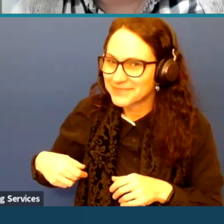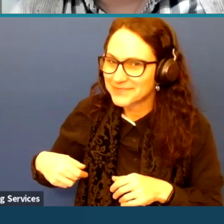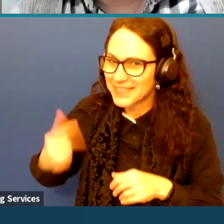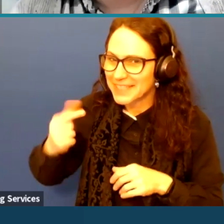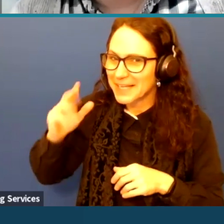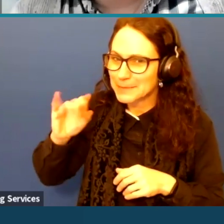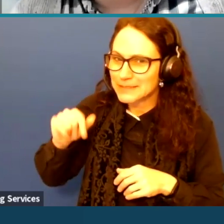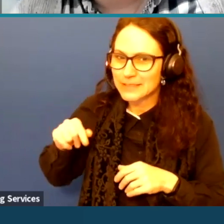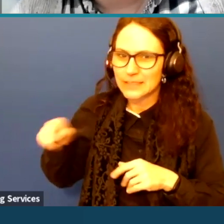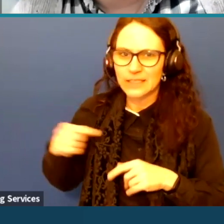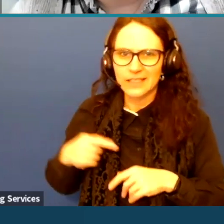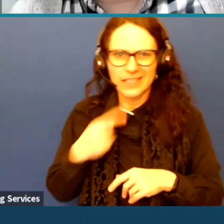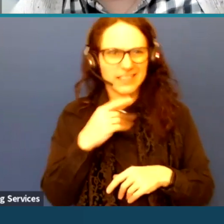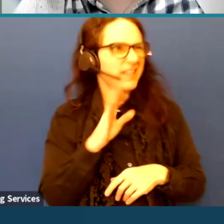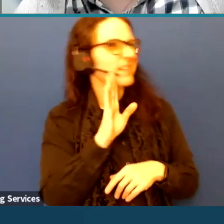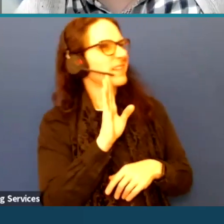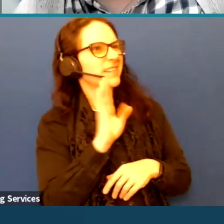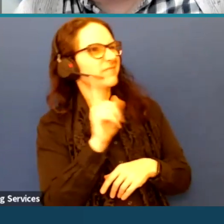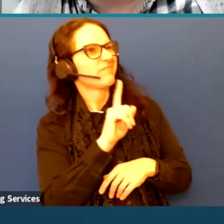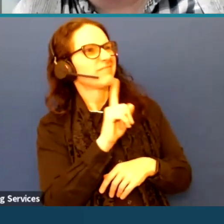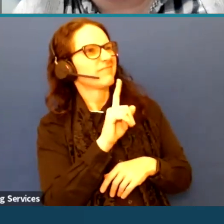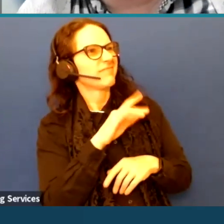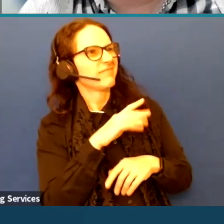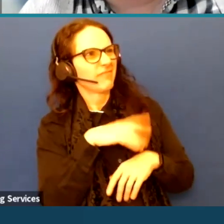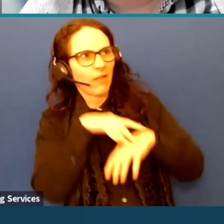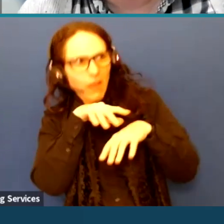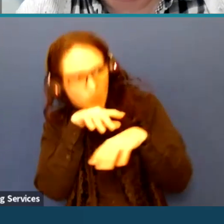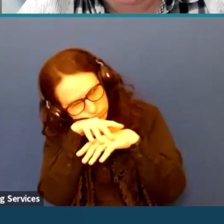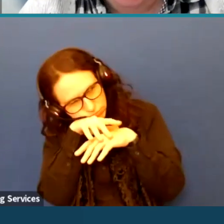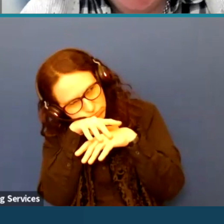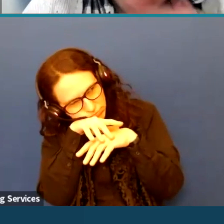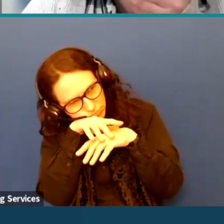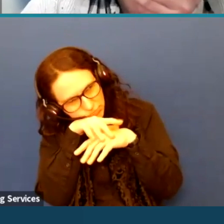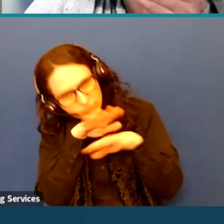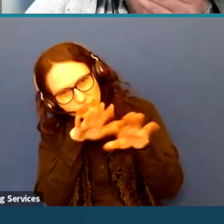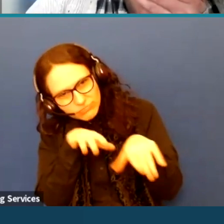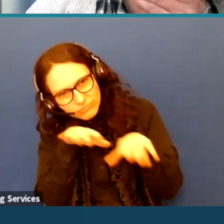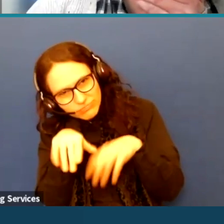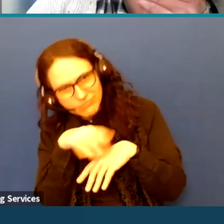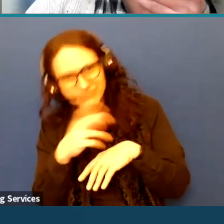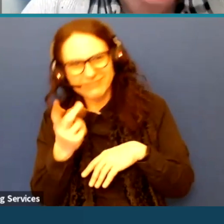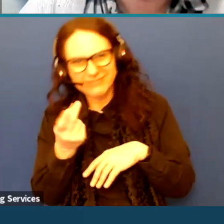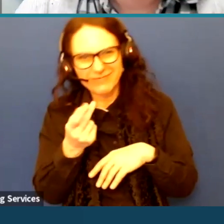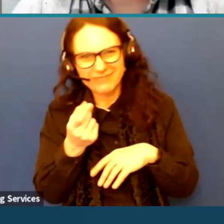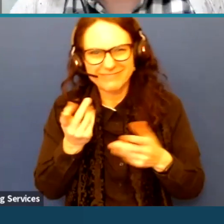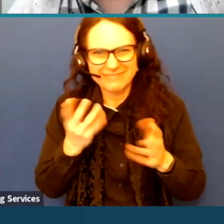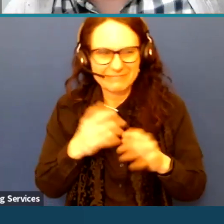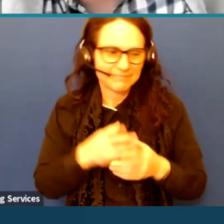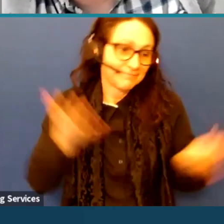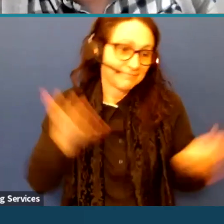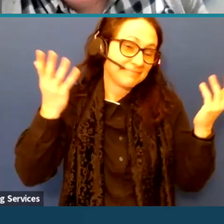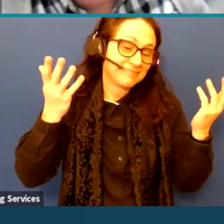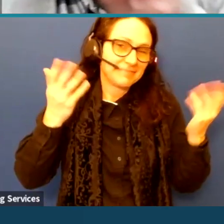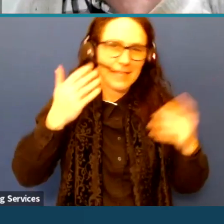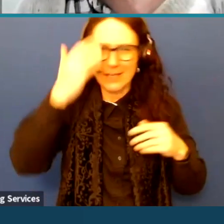And he says, forget it. He's laying down. He's chill, because he knows he usually does